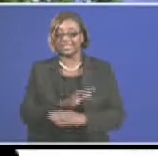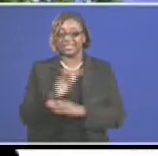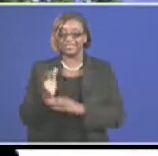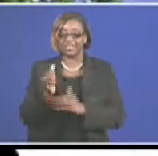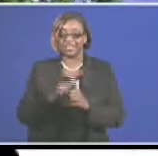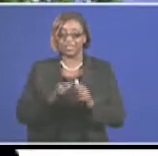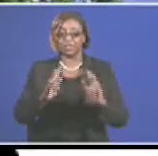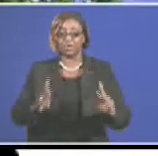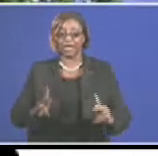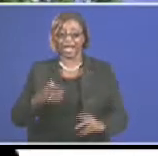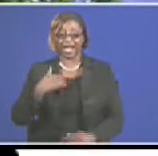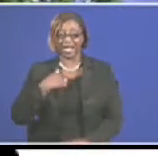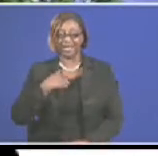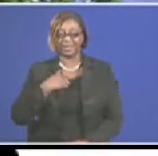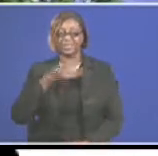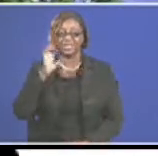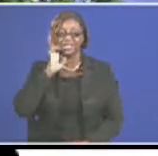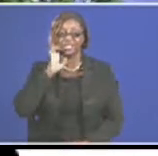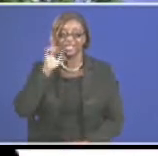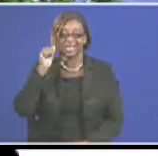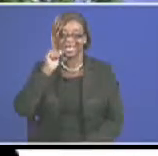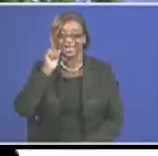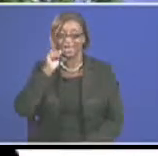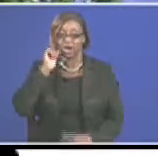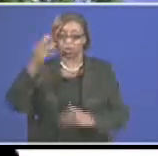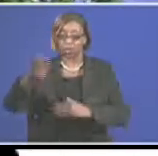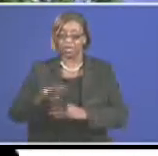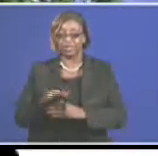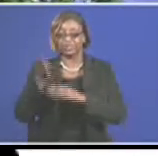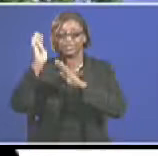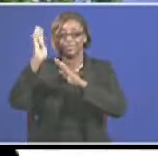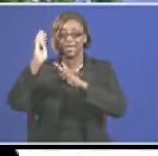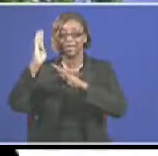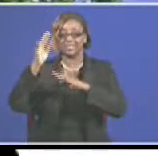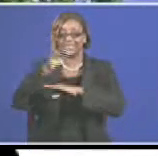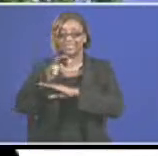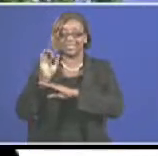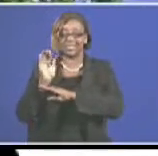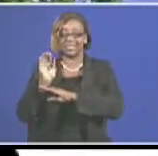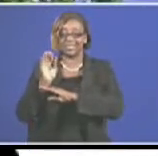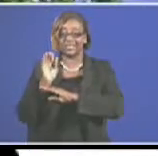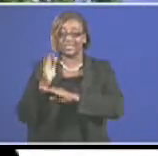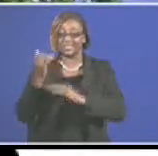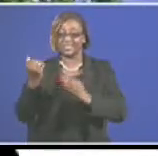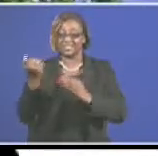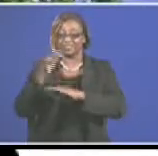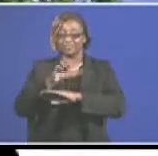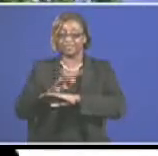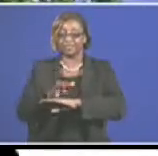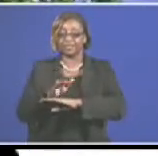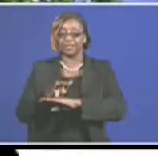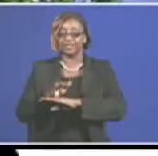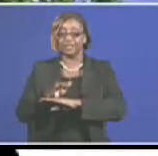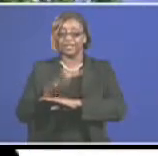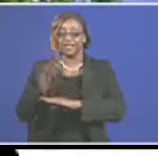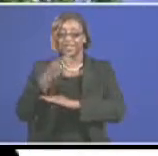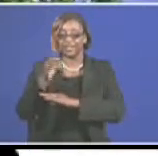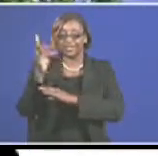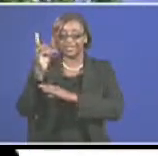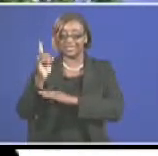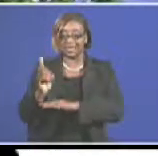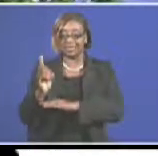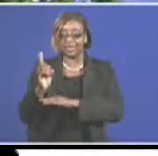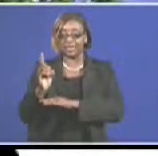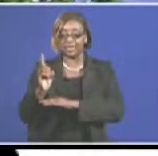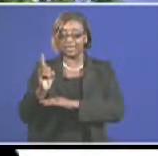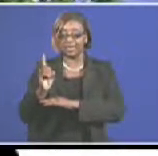Good evening, everyone. I'm Keishla Adderley, and welcome to the Bahamas Tonight, the National Report, topping the news tonight. The Deputy Prime Minister and